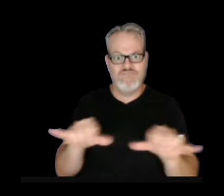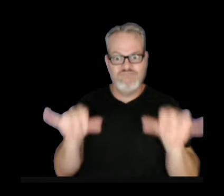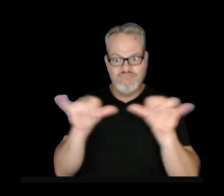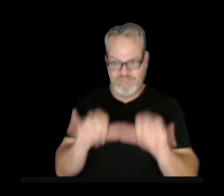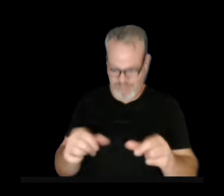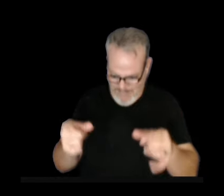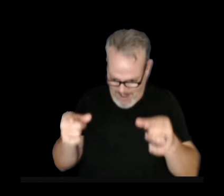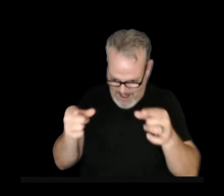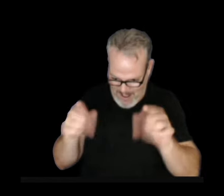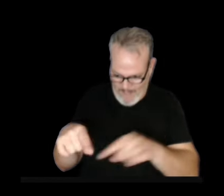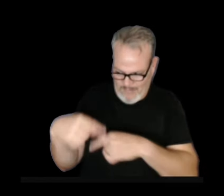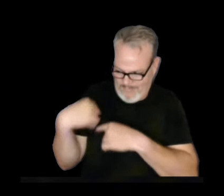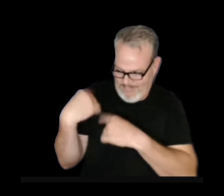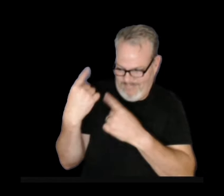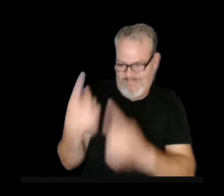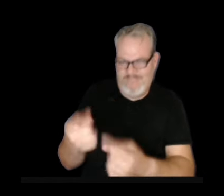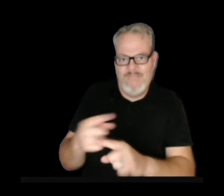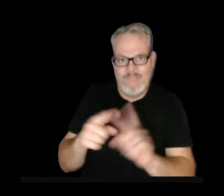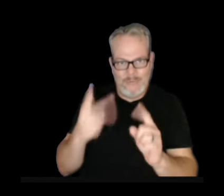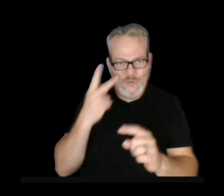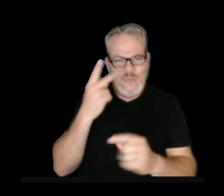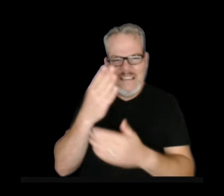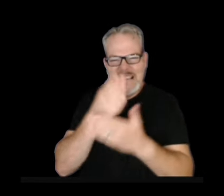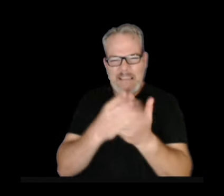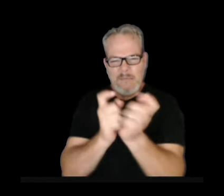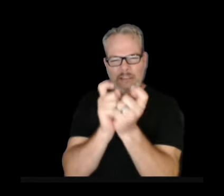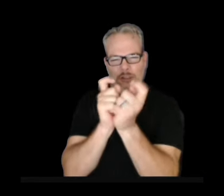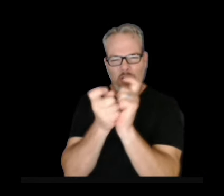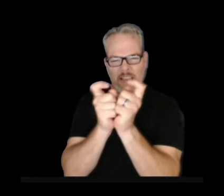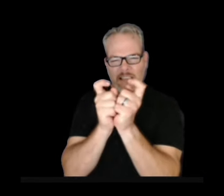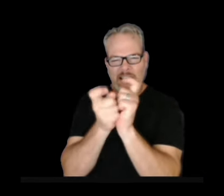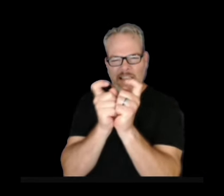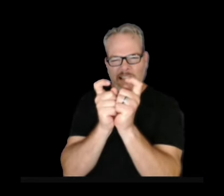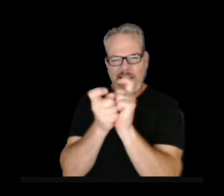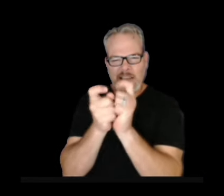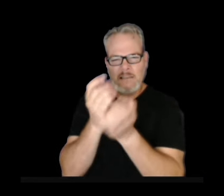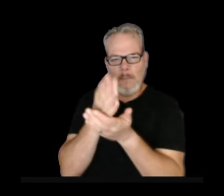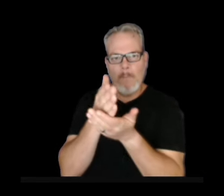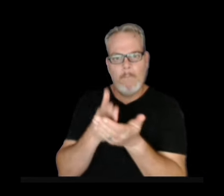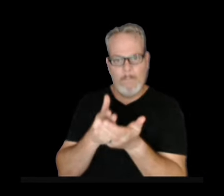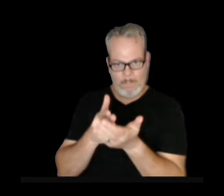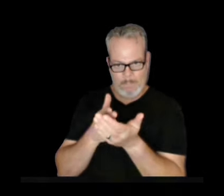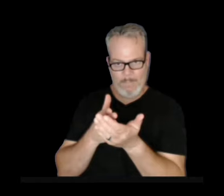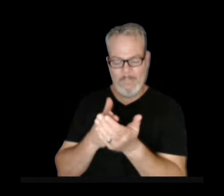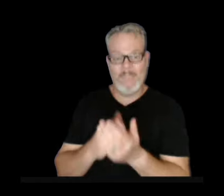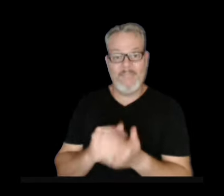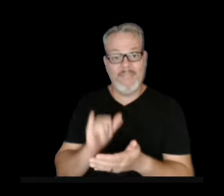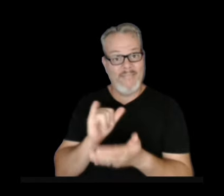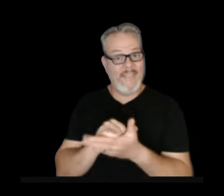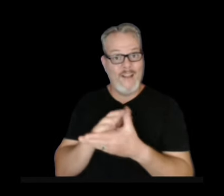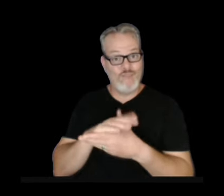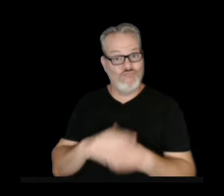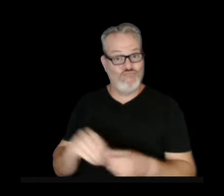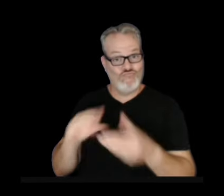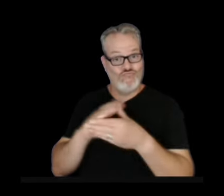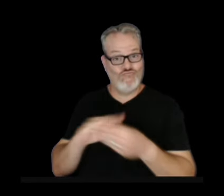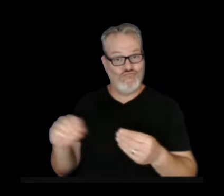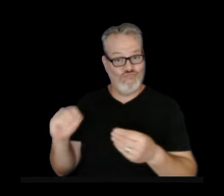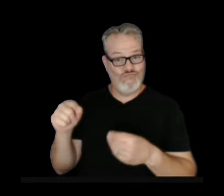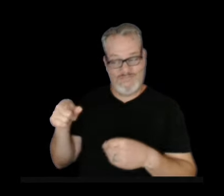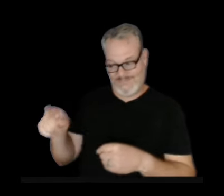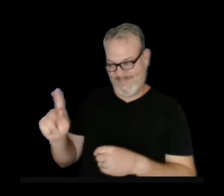little adjustment happening different than what's happening in the previous 2 weeks. So that's the story on Kīlauea. We await the